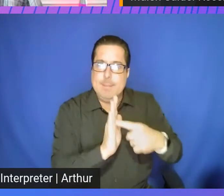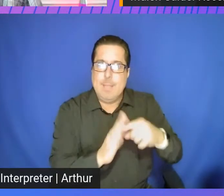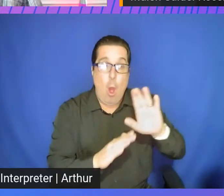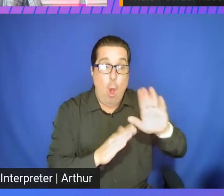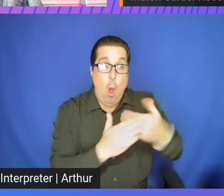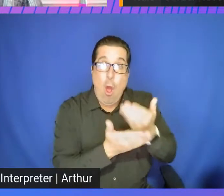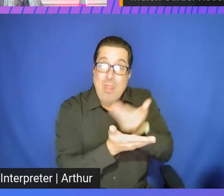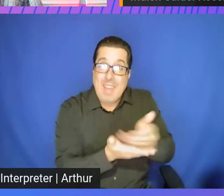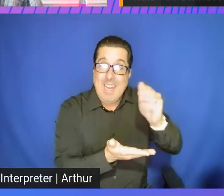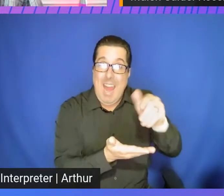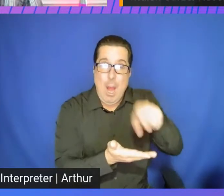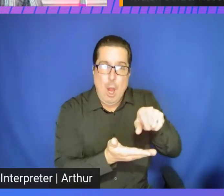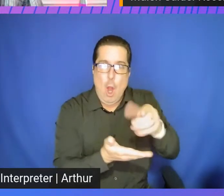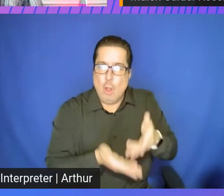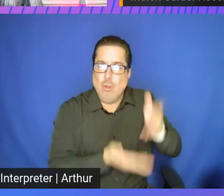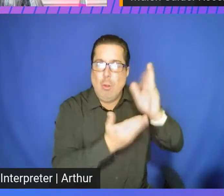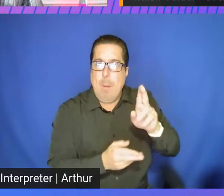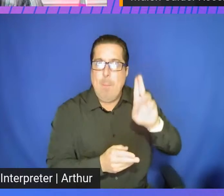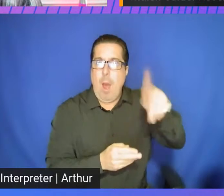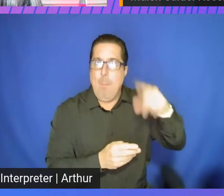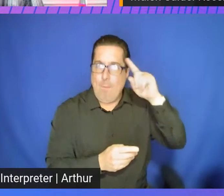to OpenSearch for us.